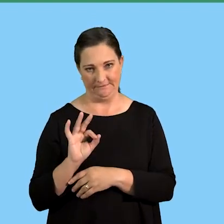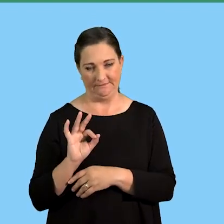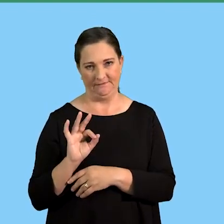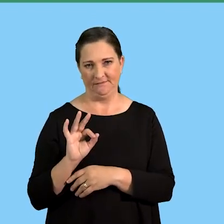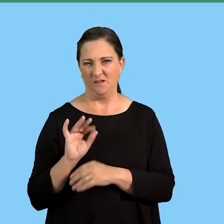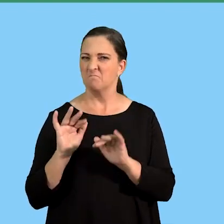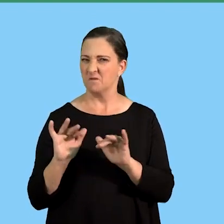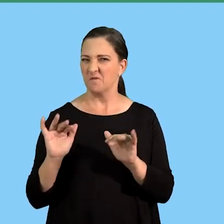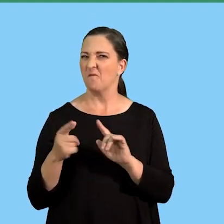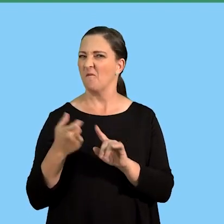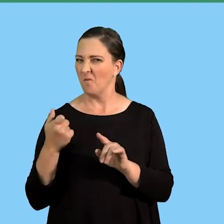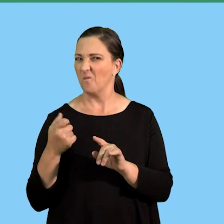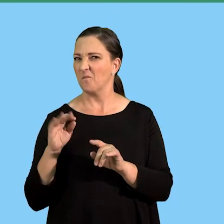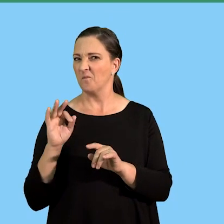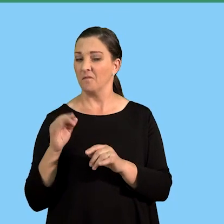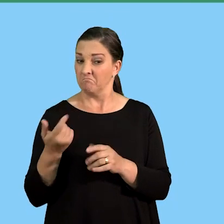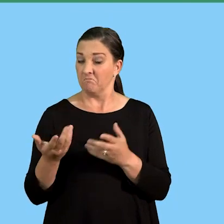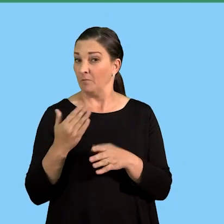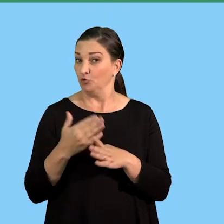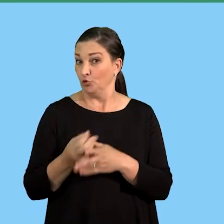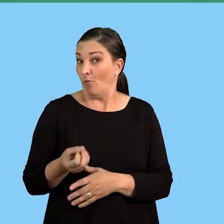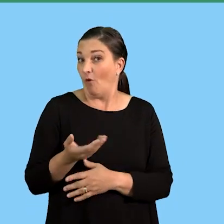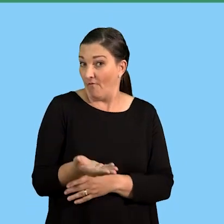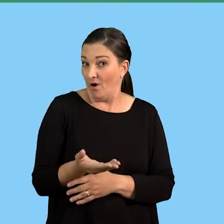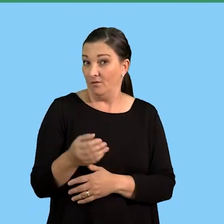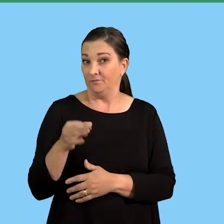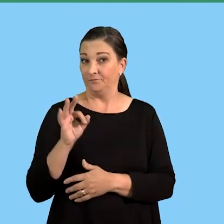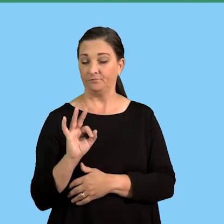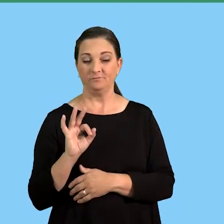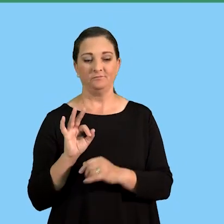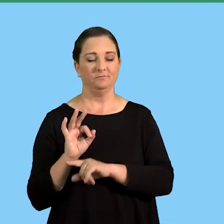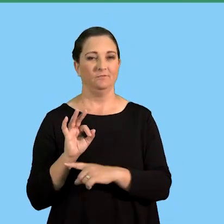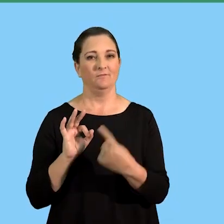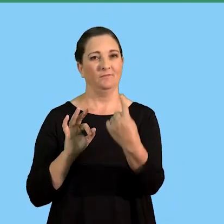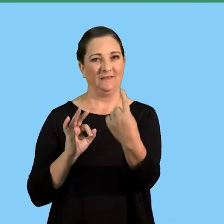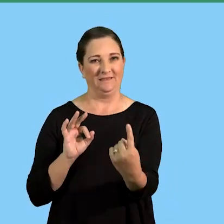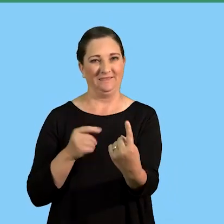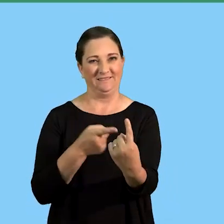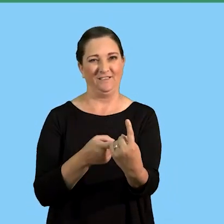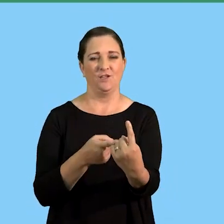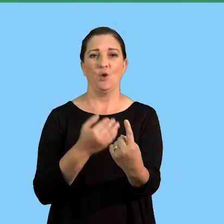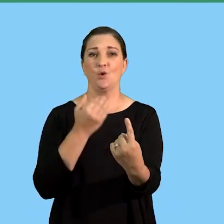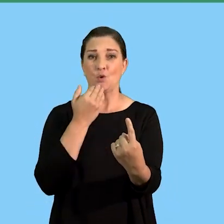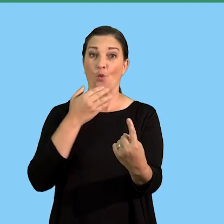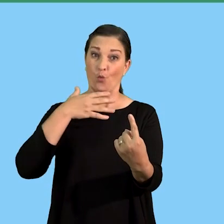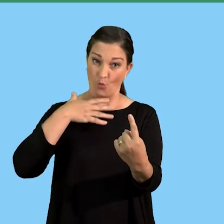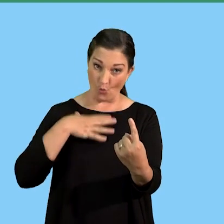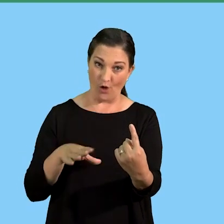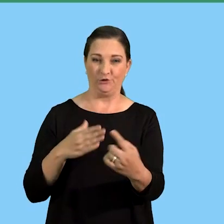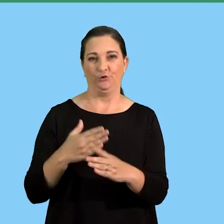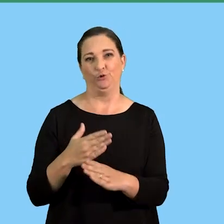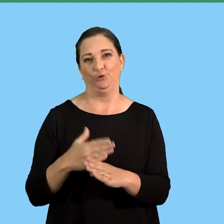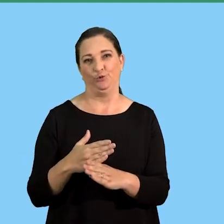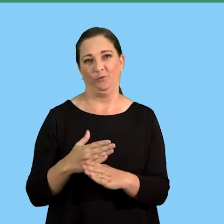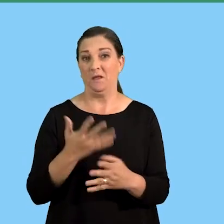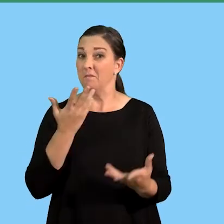business. These are the people that are offering you the job. Then we have the interviewee,